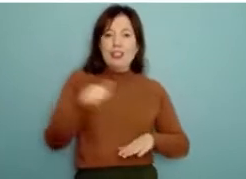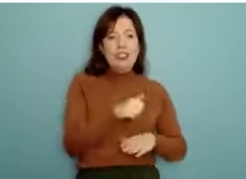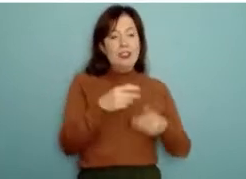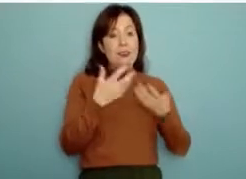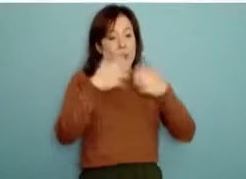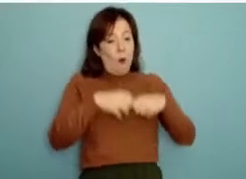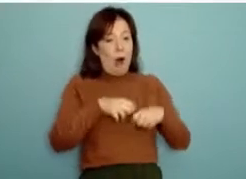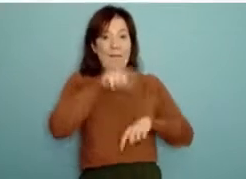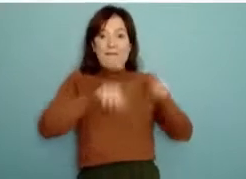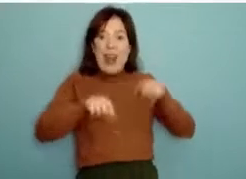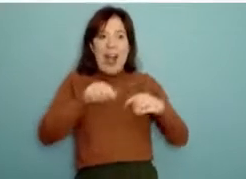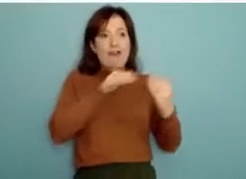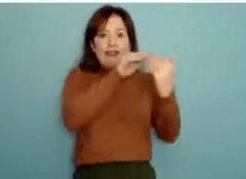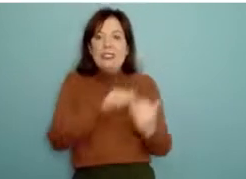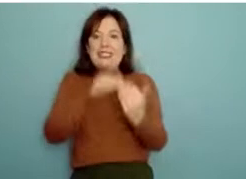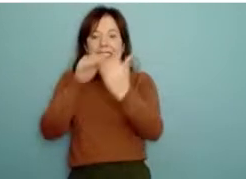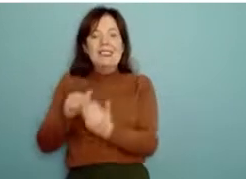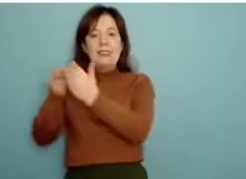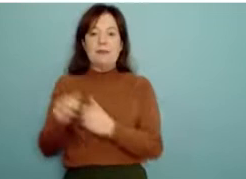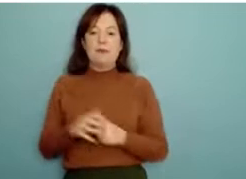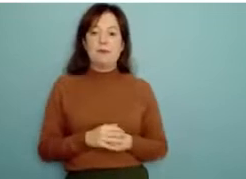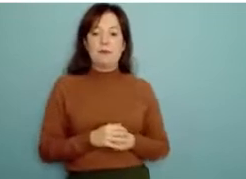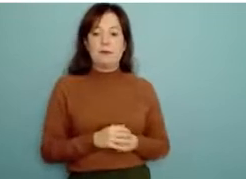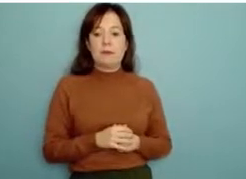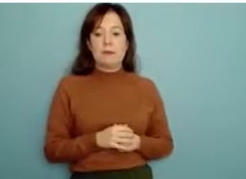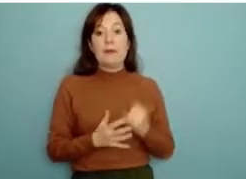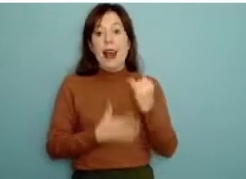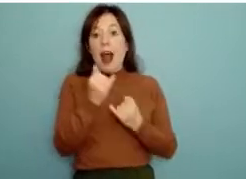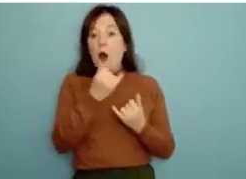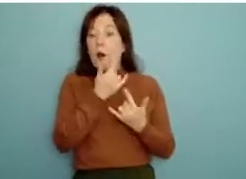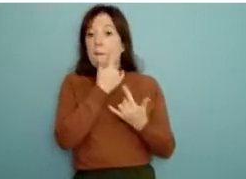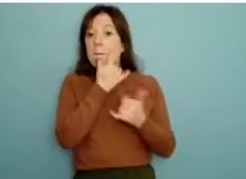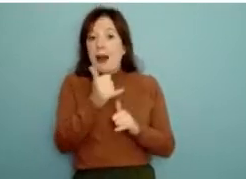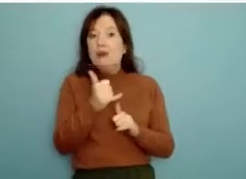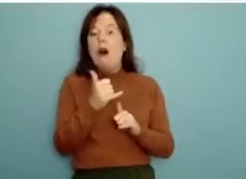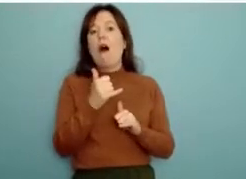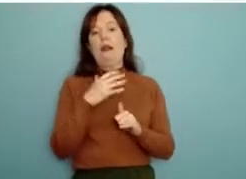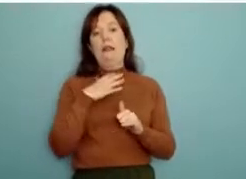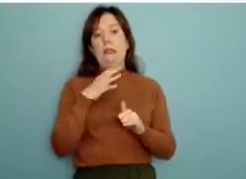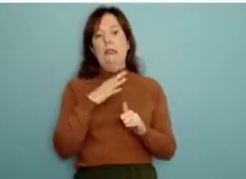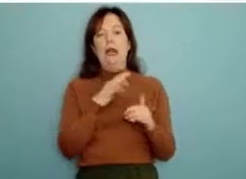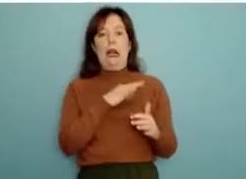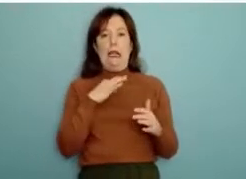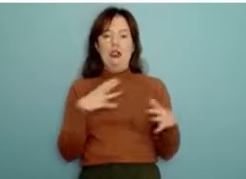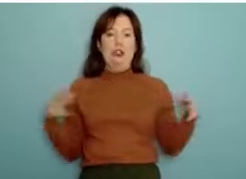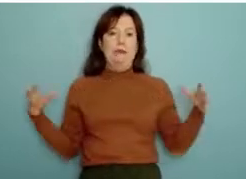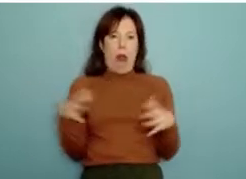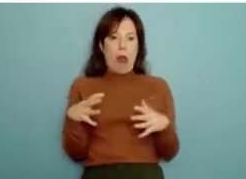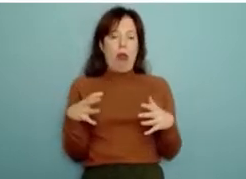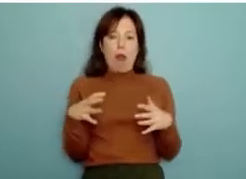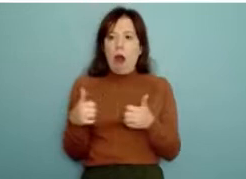we need to research the implementation of outcome measures early, and we need to do with clinicians rather than do to